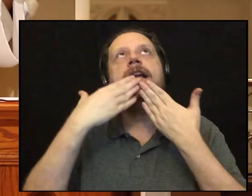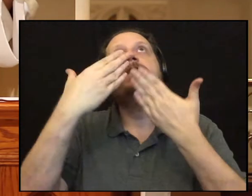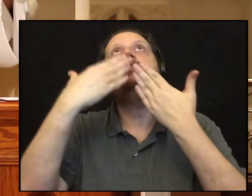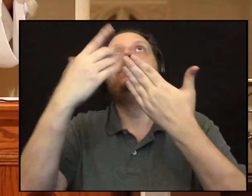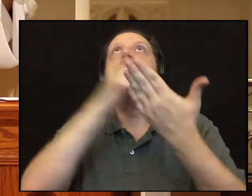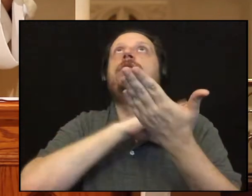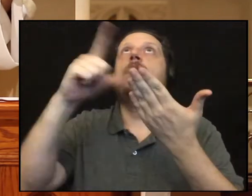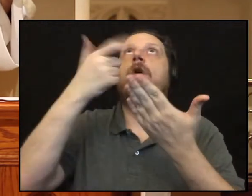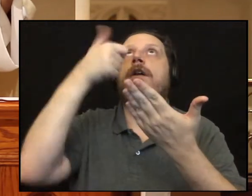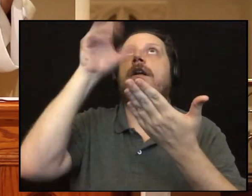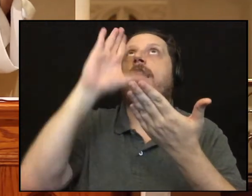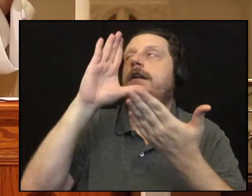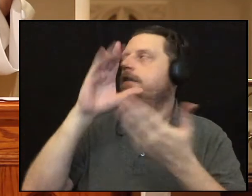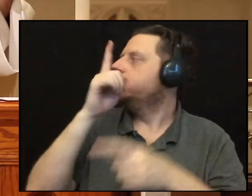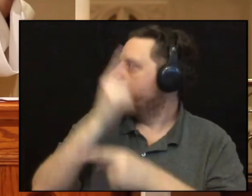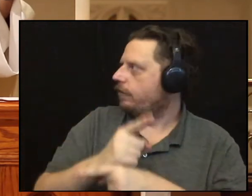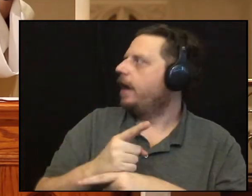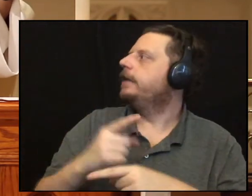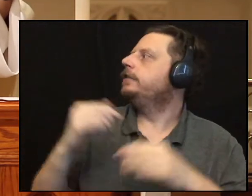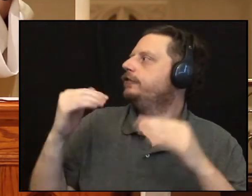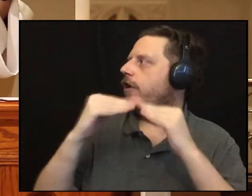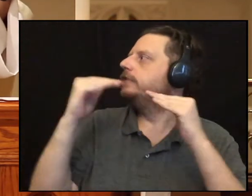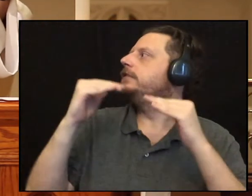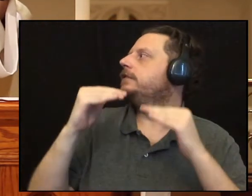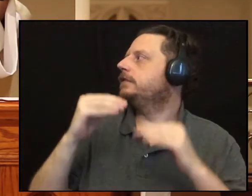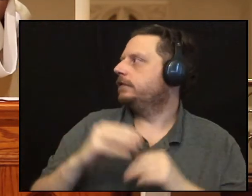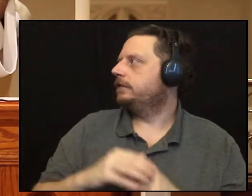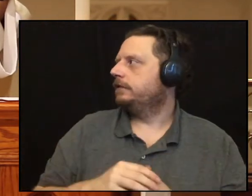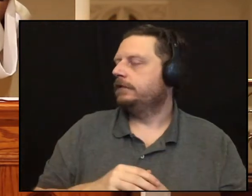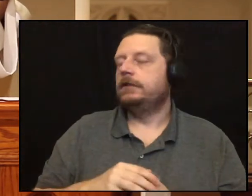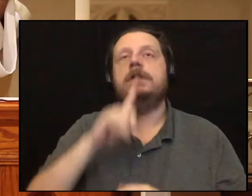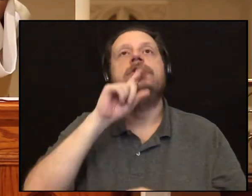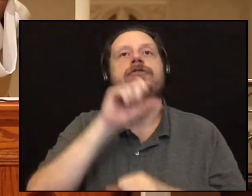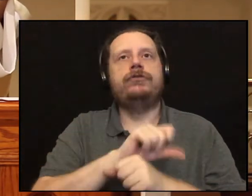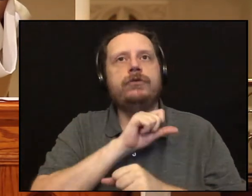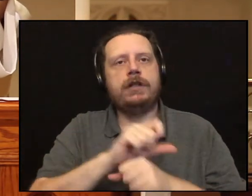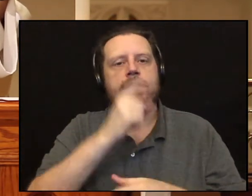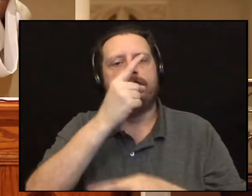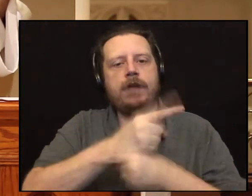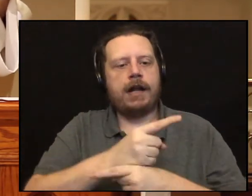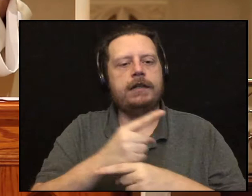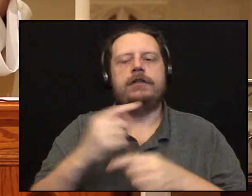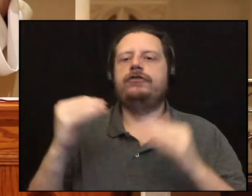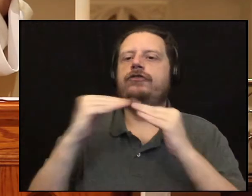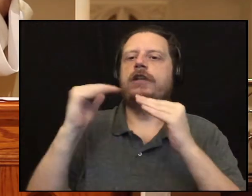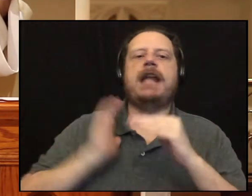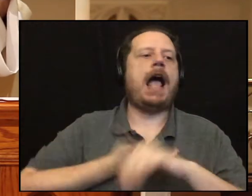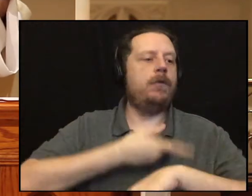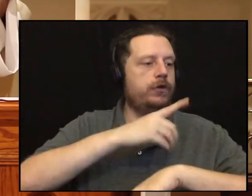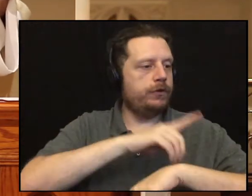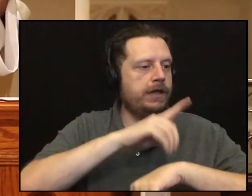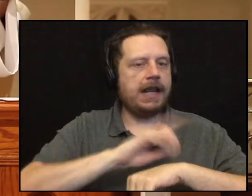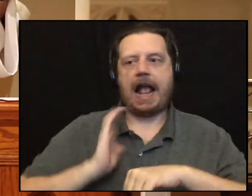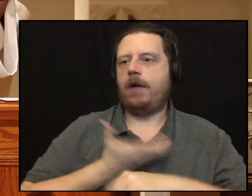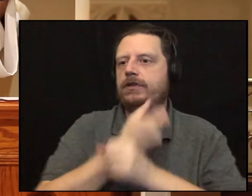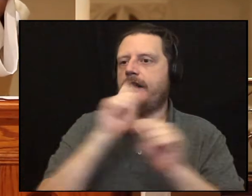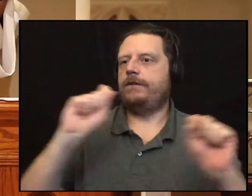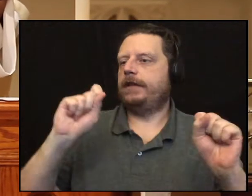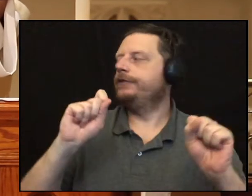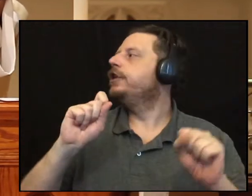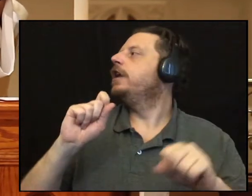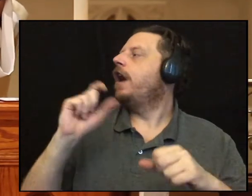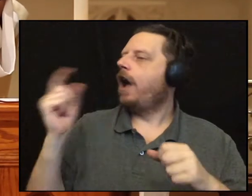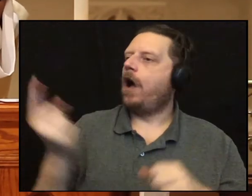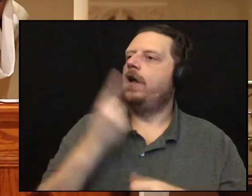our God. It is right and just. It is truly right and just, our duty and salvation, at all